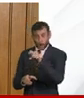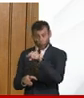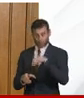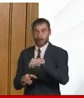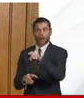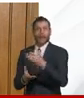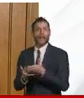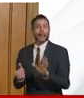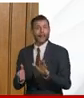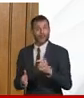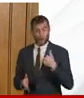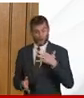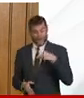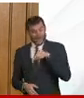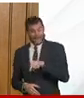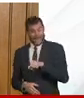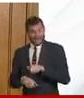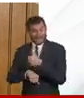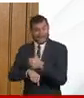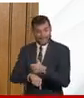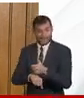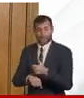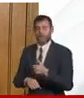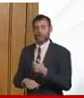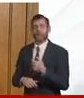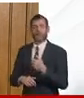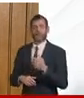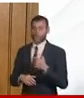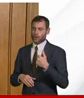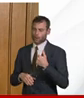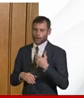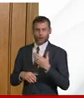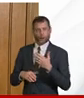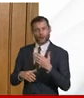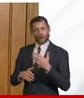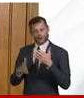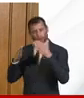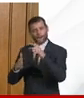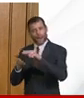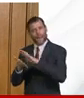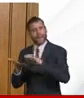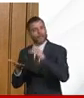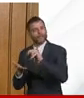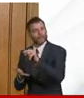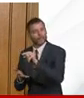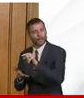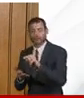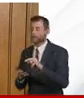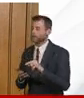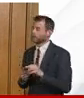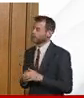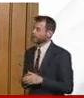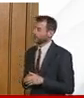uh to ramp that up partly in the nhs but separately as well and i think this goes back to the point about uh